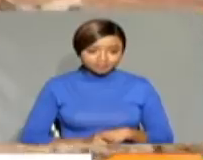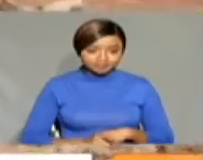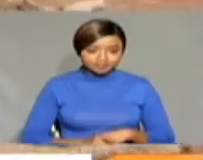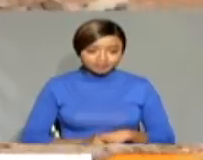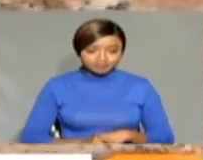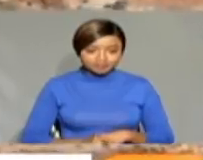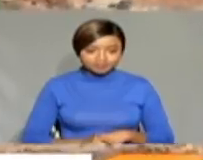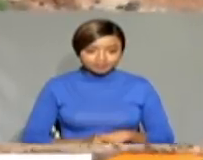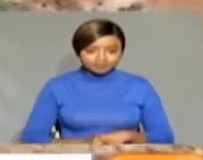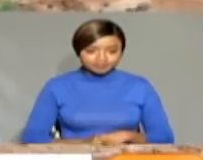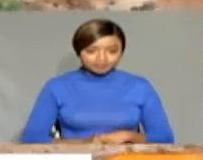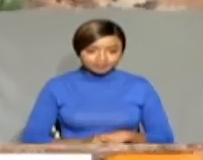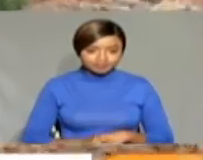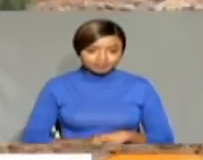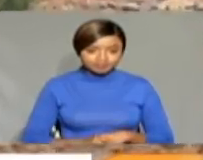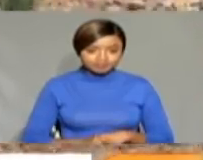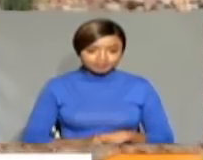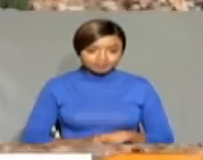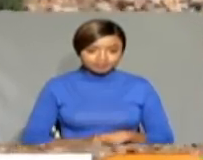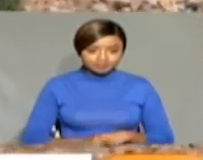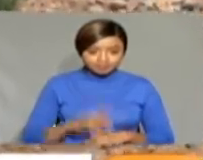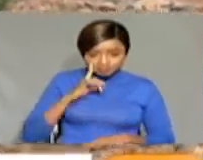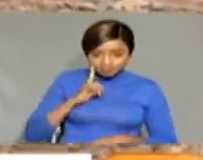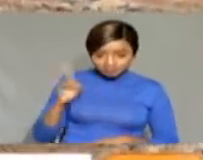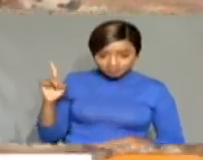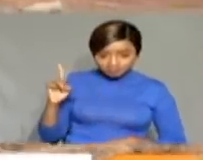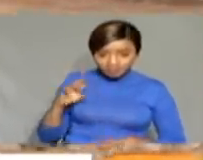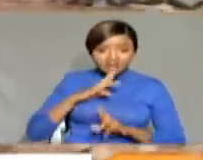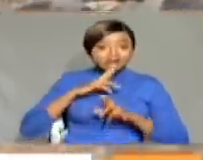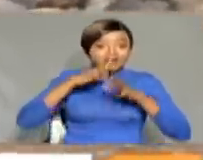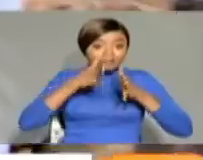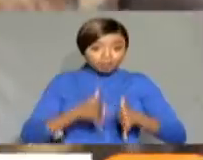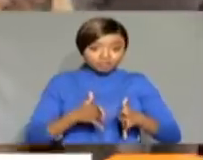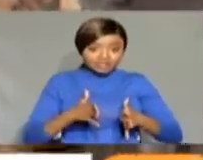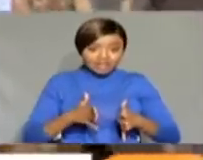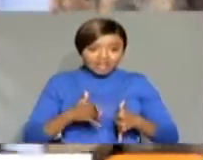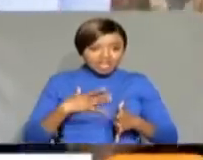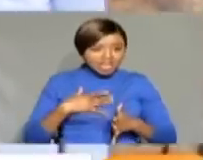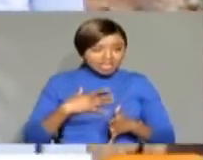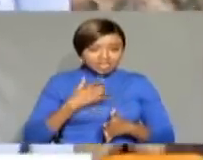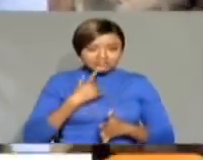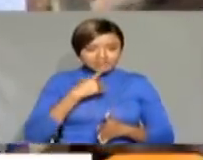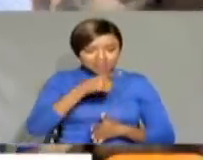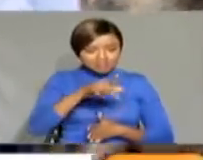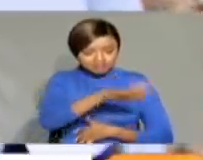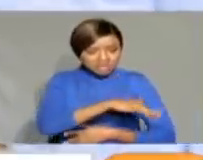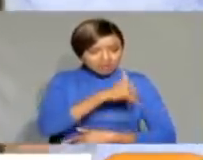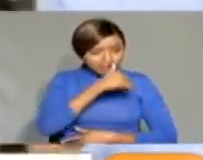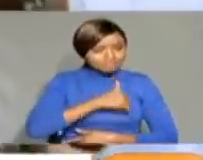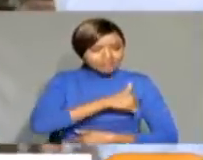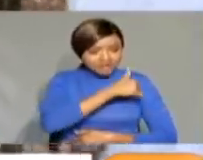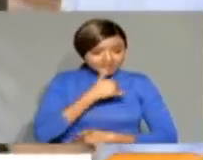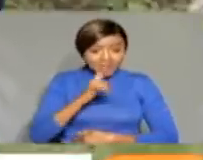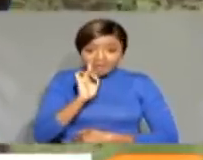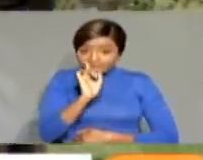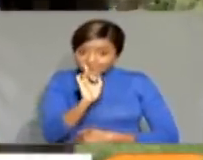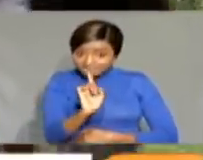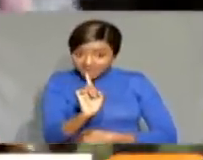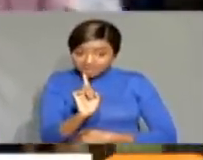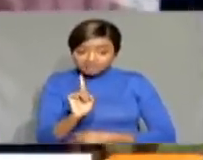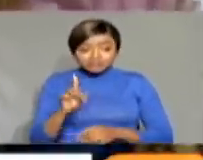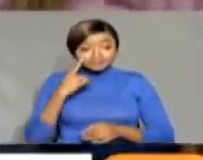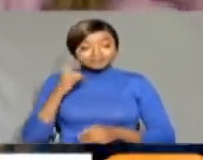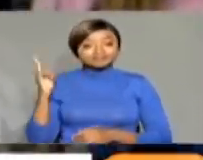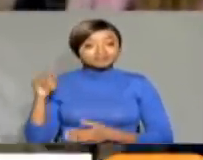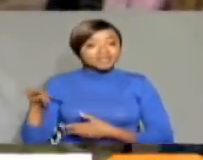A tour of the quarry almost got this reporter arrested, with officers claiming the site was private property. But the tour revealed rivers and